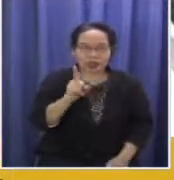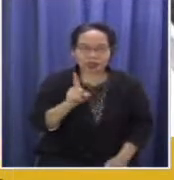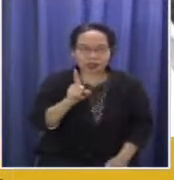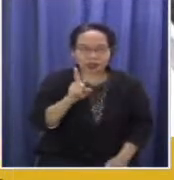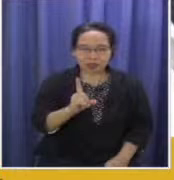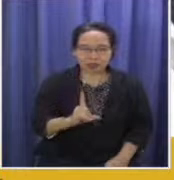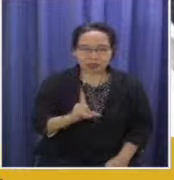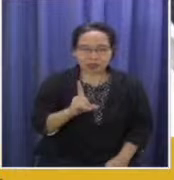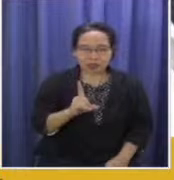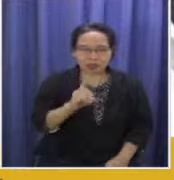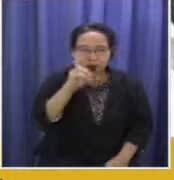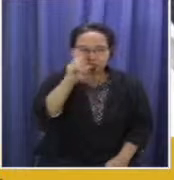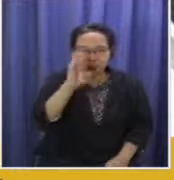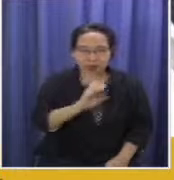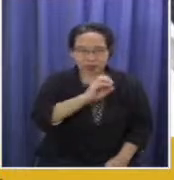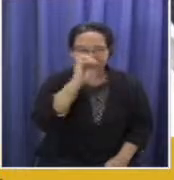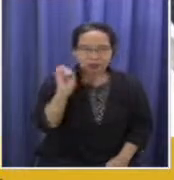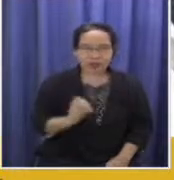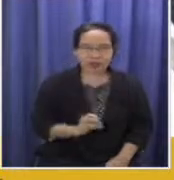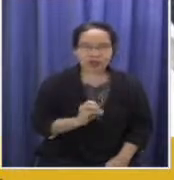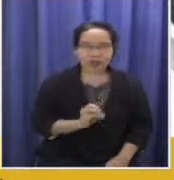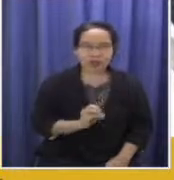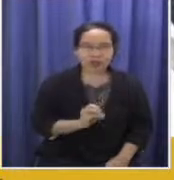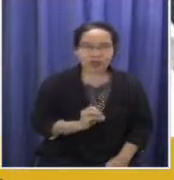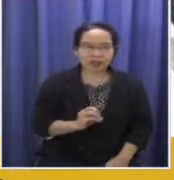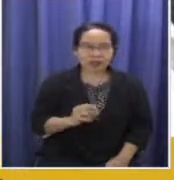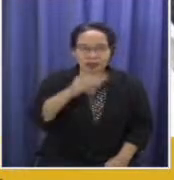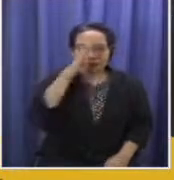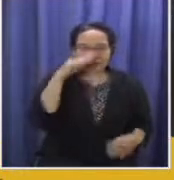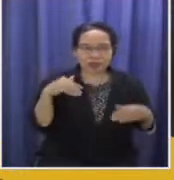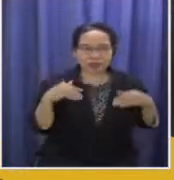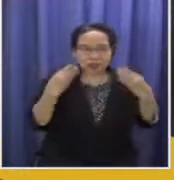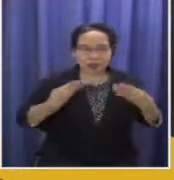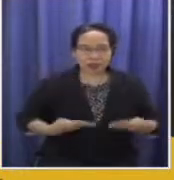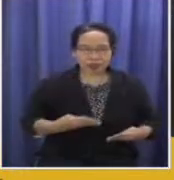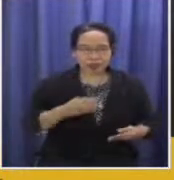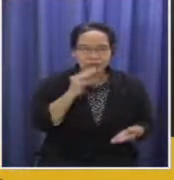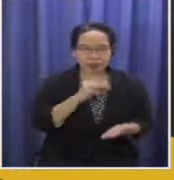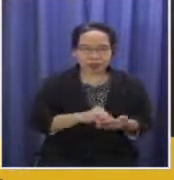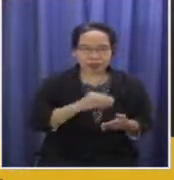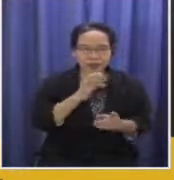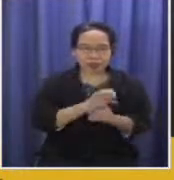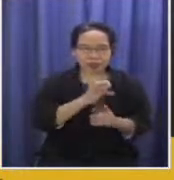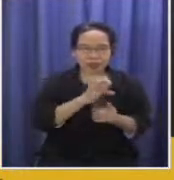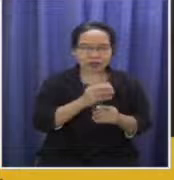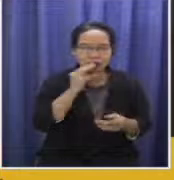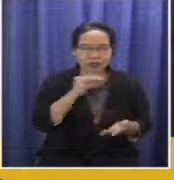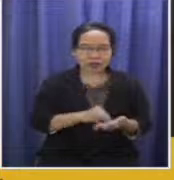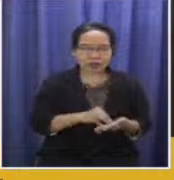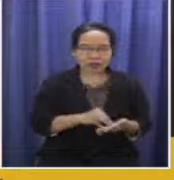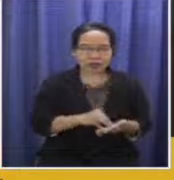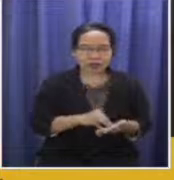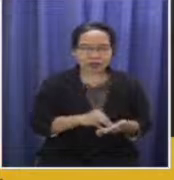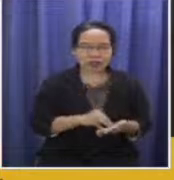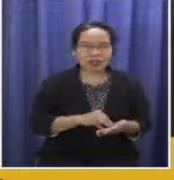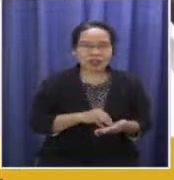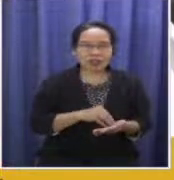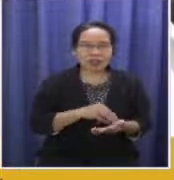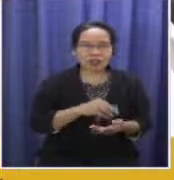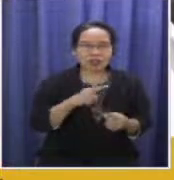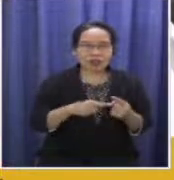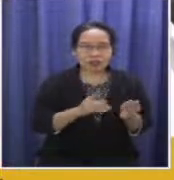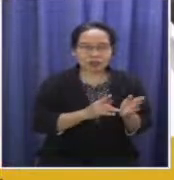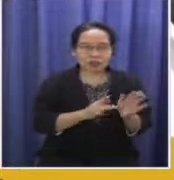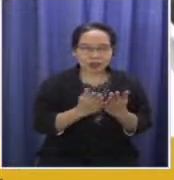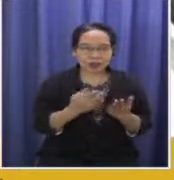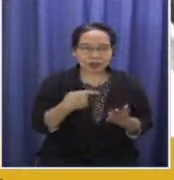the Godhead bodily? Is it mentioned? Yes, brother, it's correctly mentioned. You say that. When the Bible